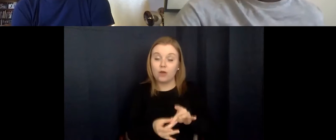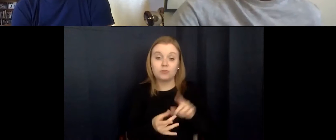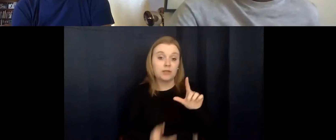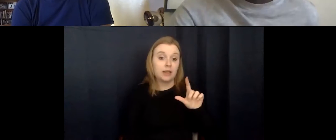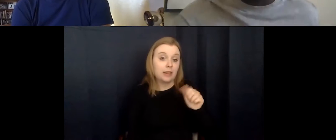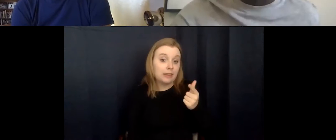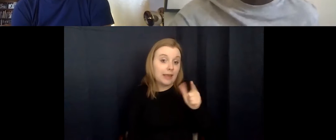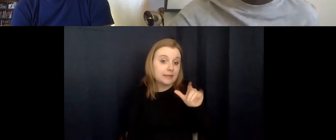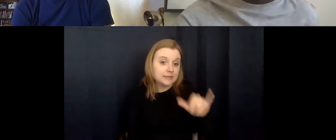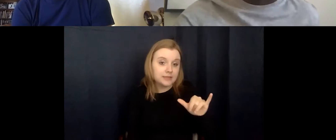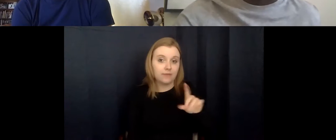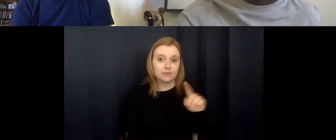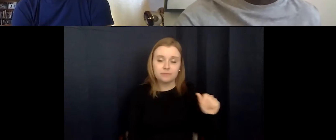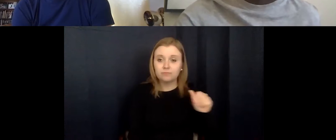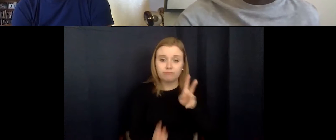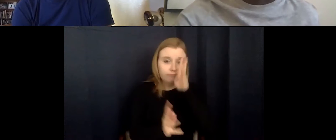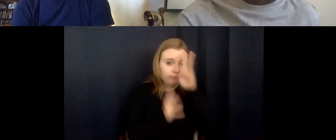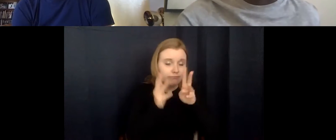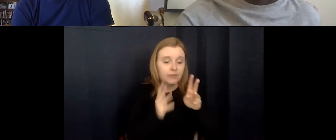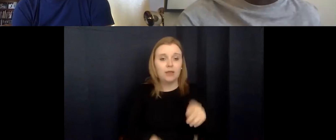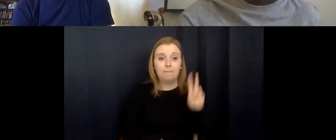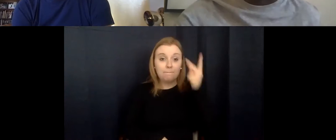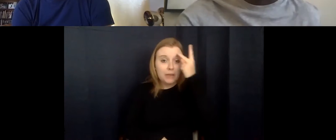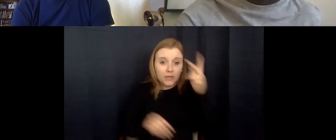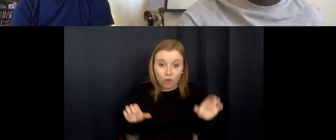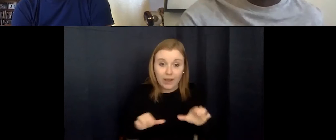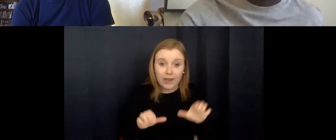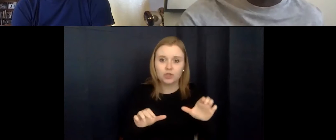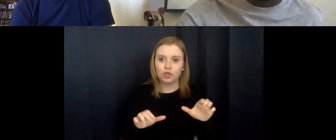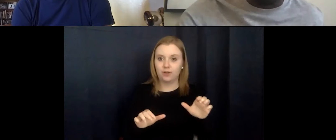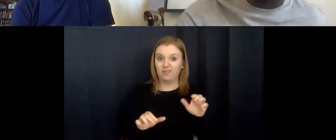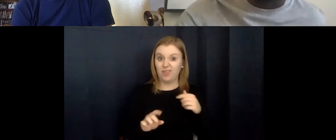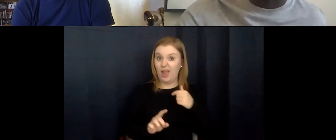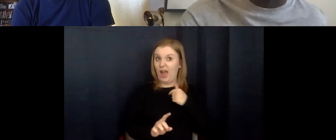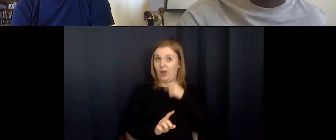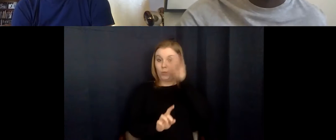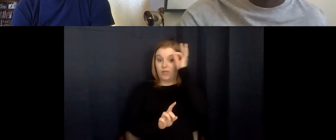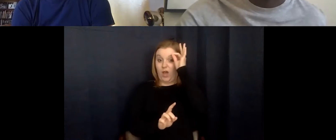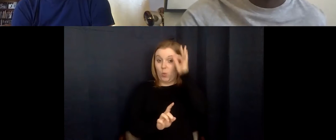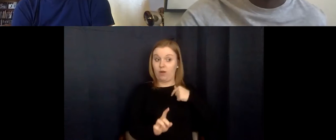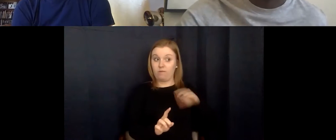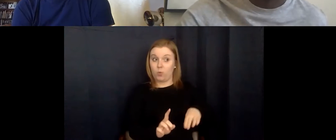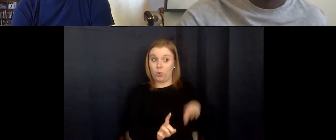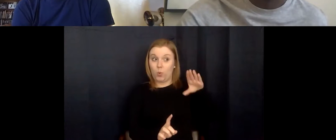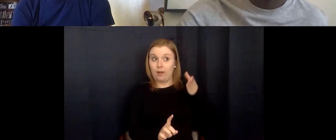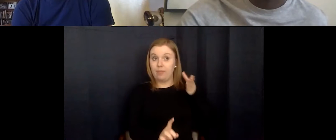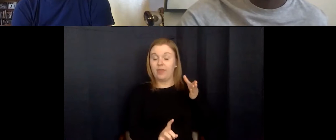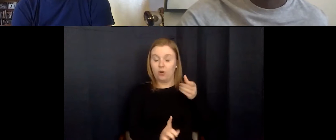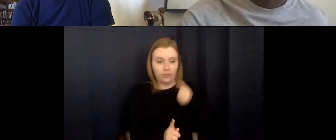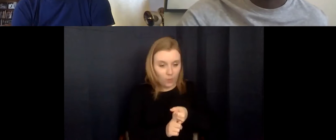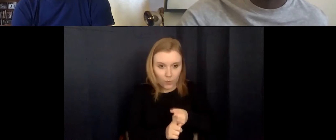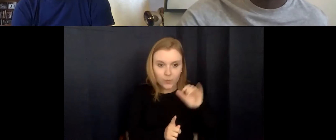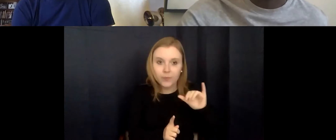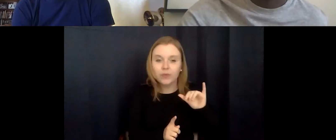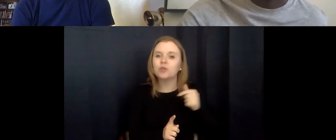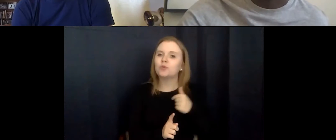creativity, political action that I was unaware of growing up there. And so I was